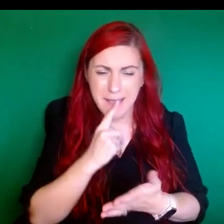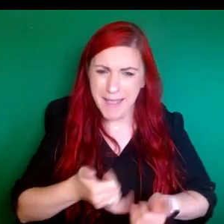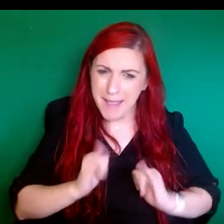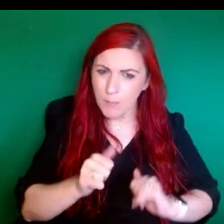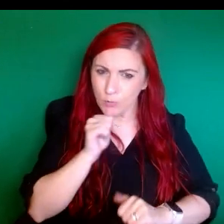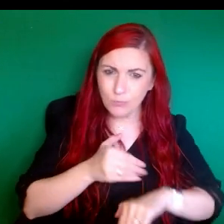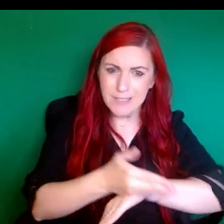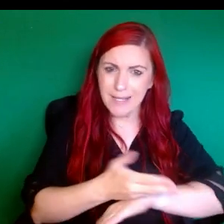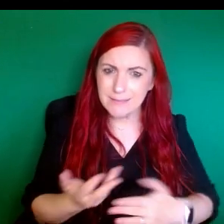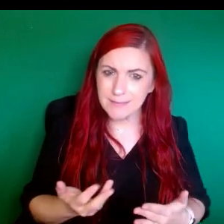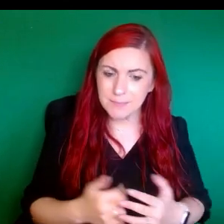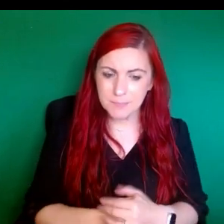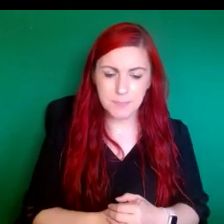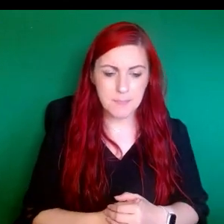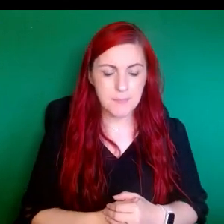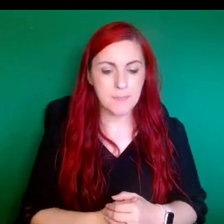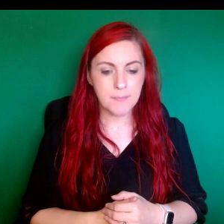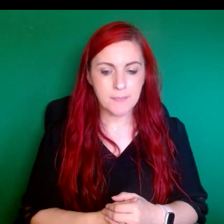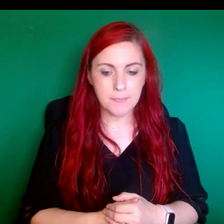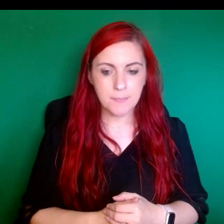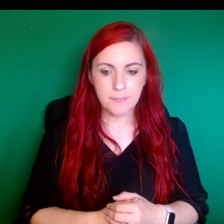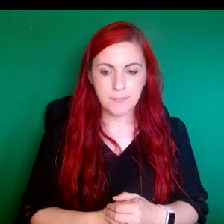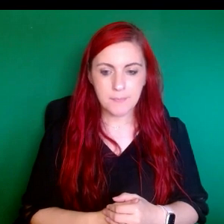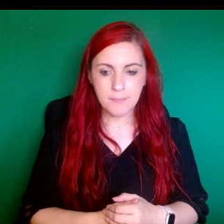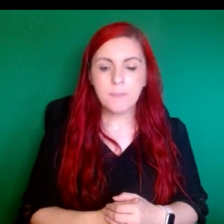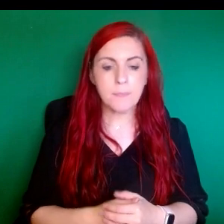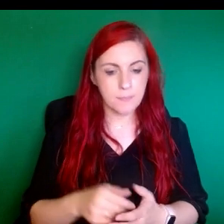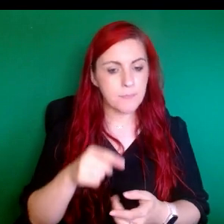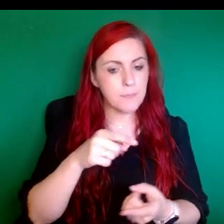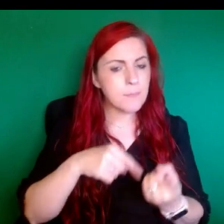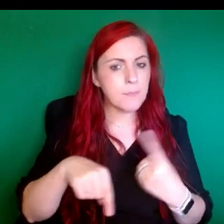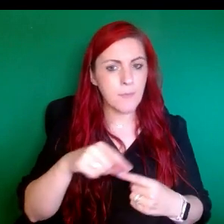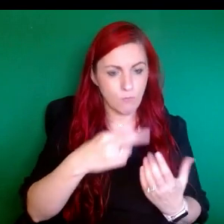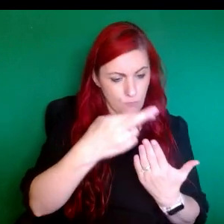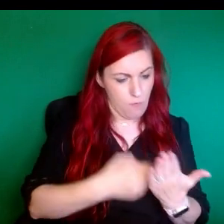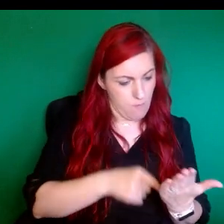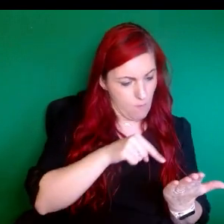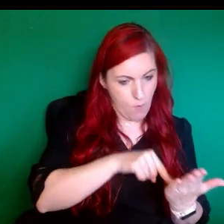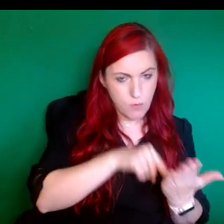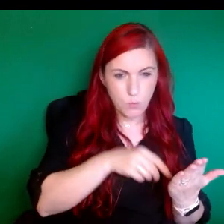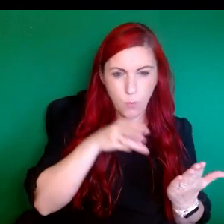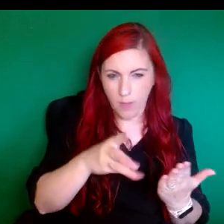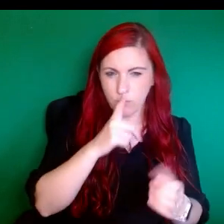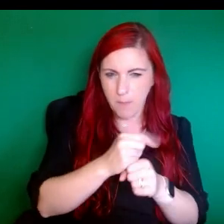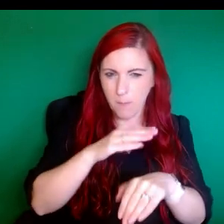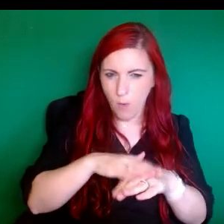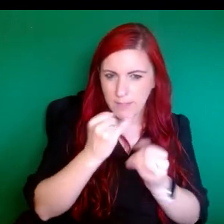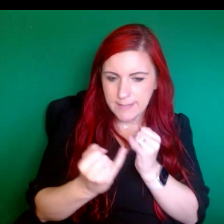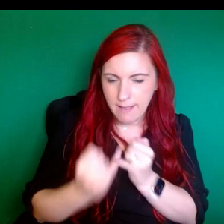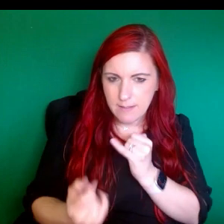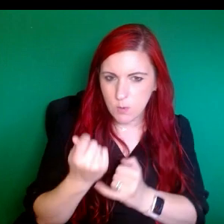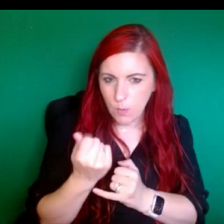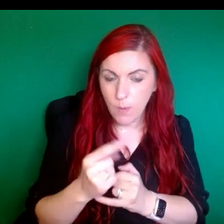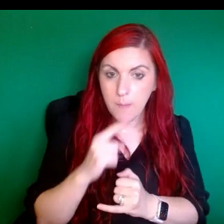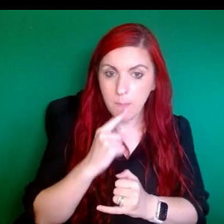As you will learn from the staff accounts in this report, which Martin will go into detail on shortly, COPE Galway achieved positive progress for their clients because